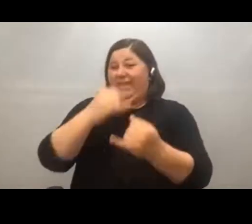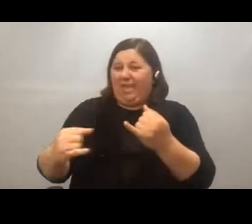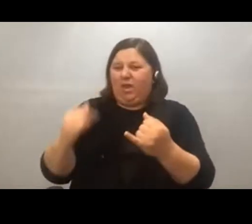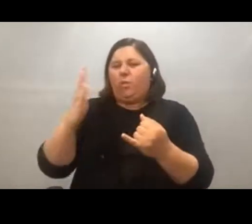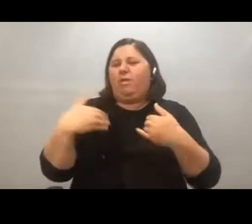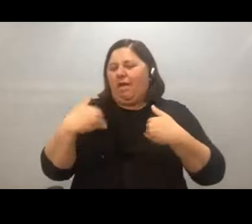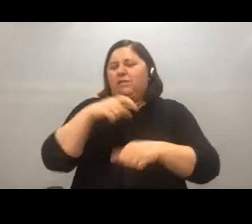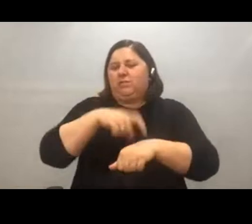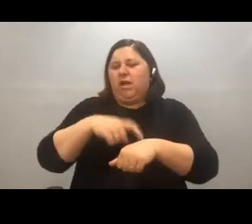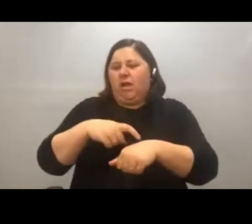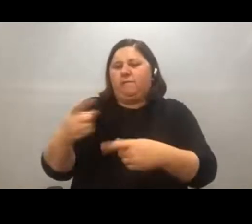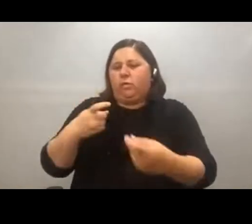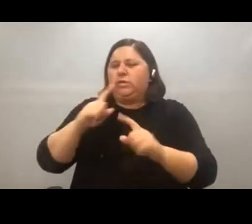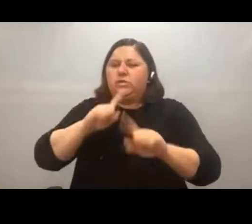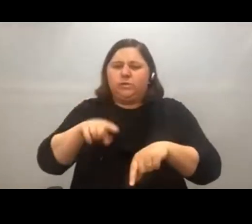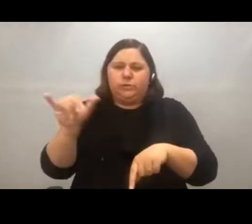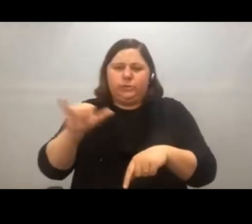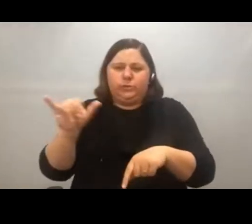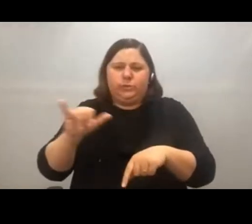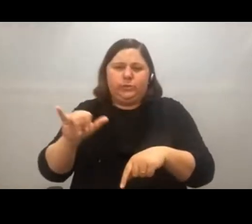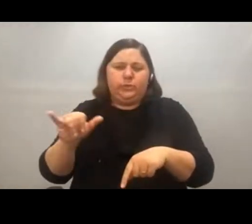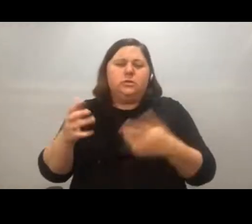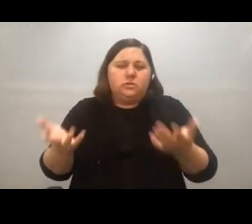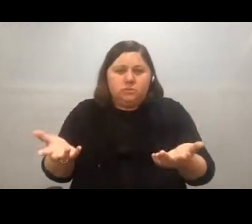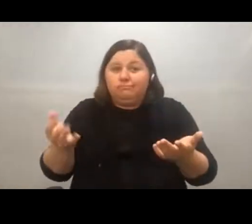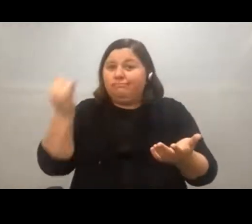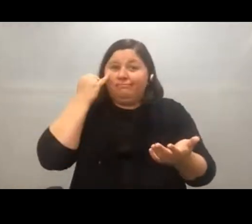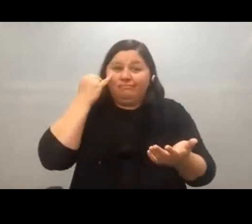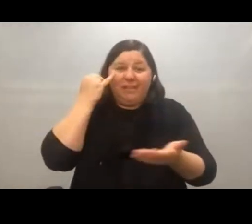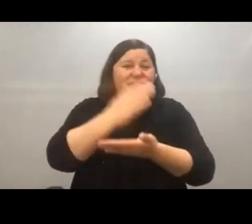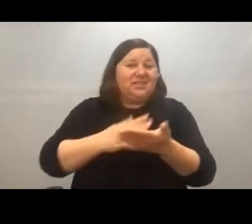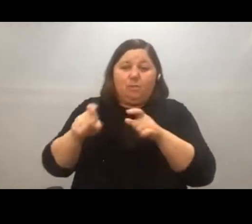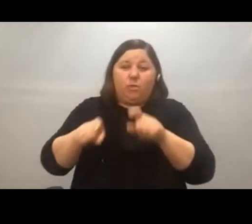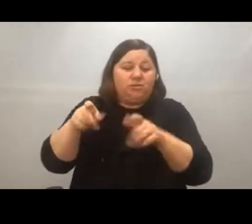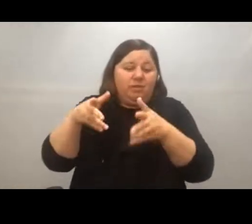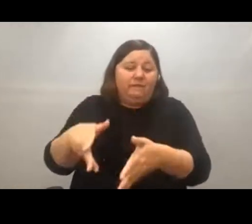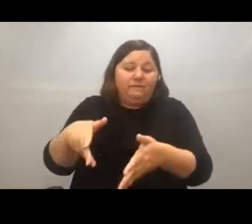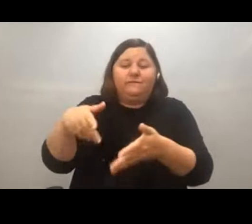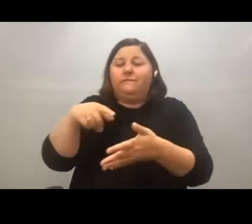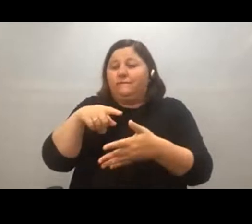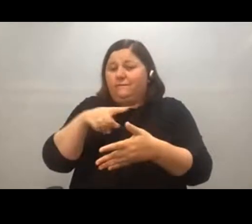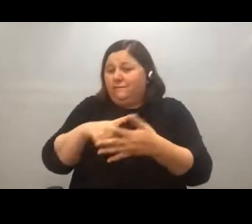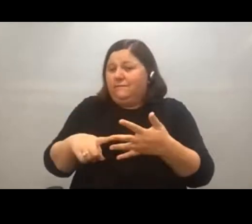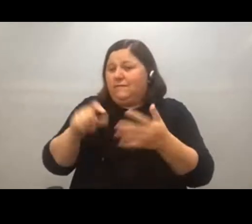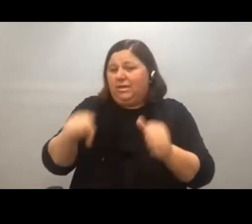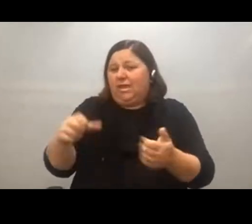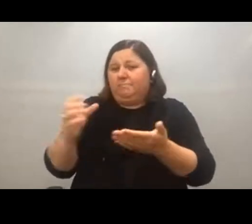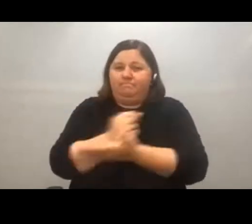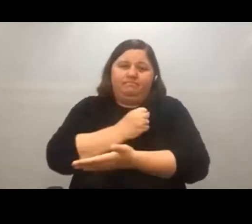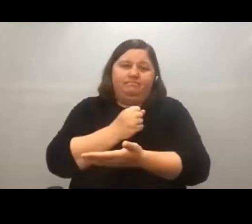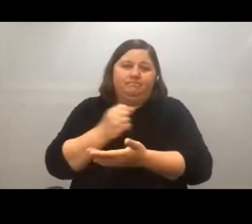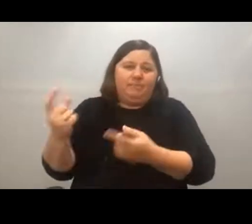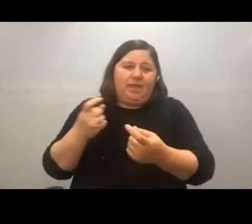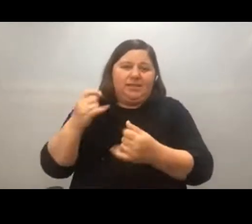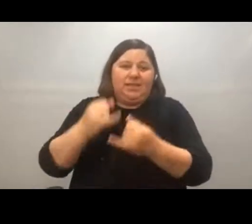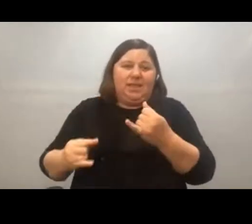also have a q a session so if we don't answer your question um you can always ask it at the end and then we'll